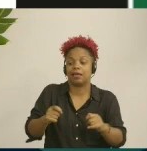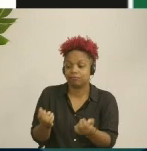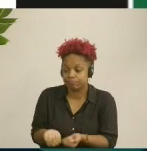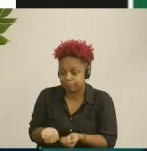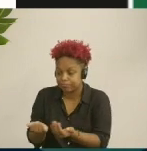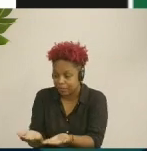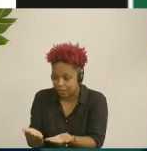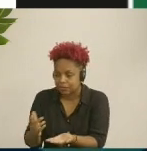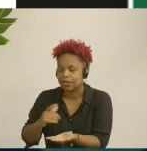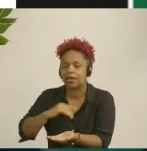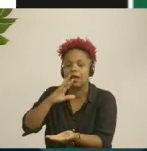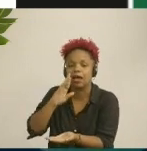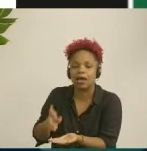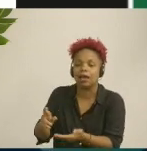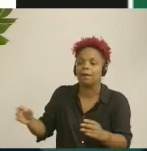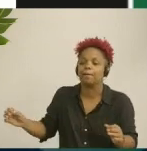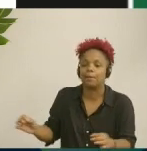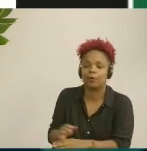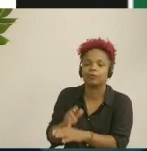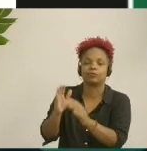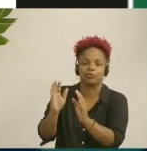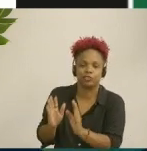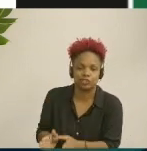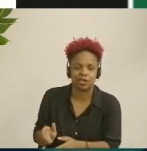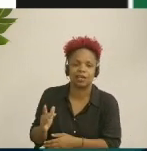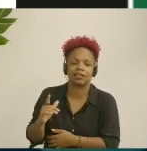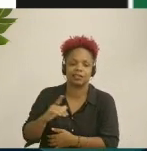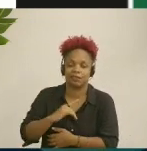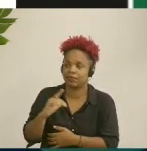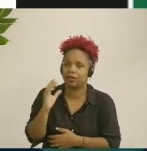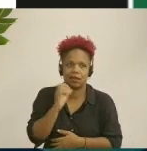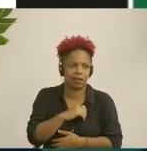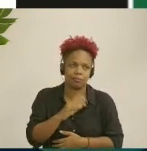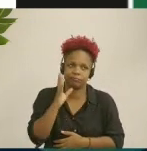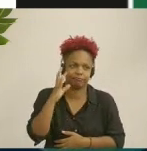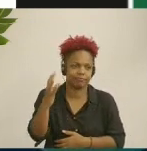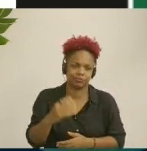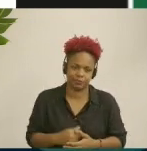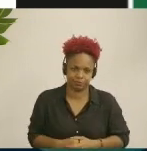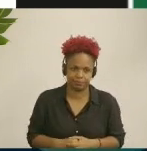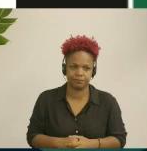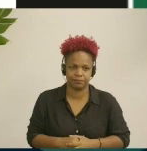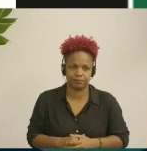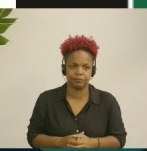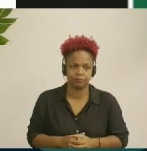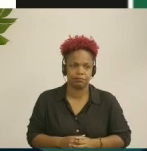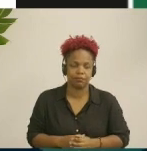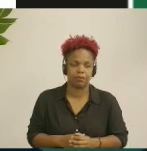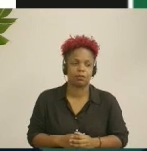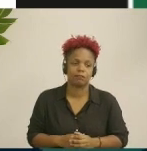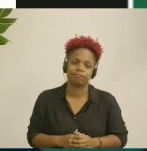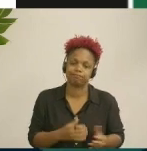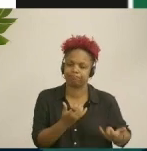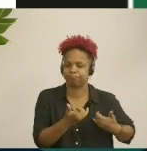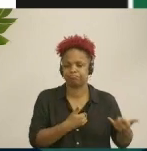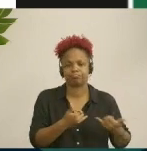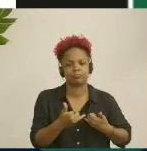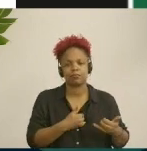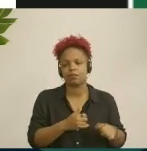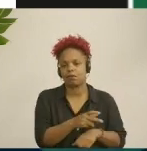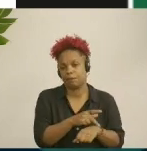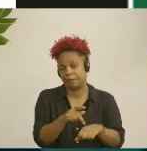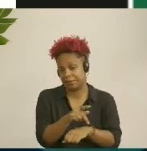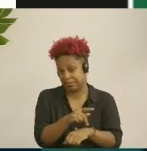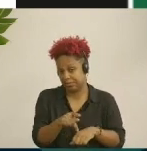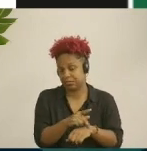policy capacity. We don't keep up with new developments in evidence use. We hear a lot of countries say we mostly rely on in-house staff